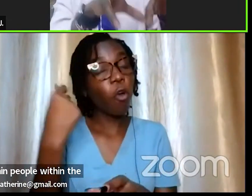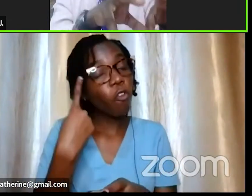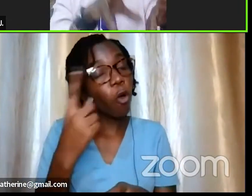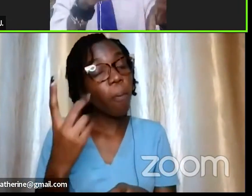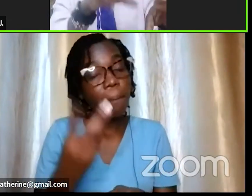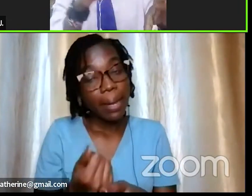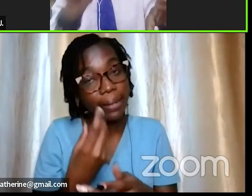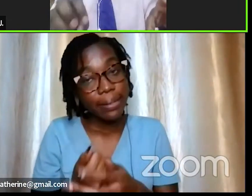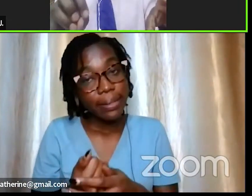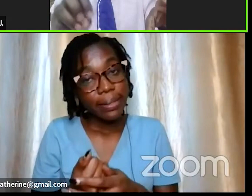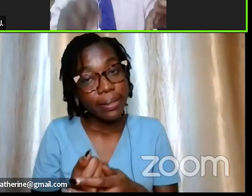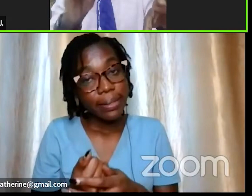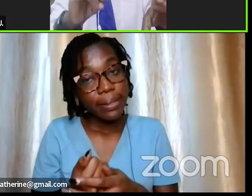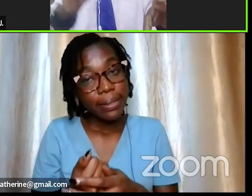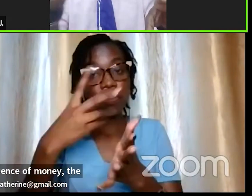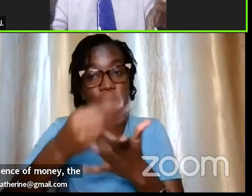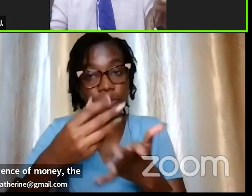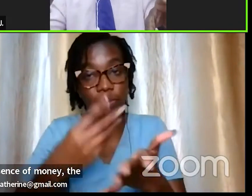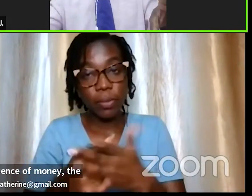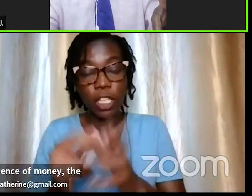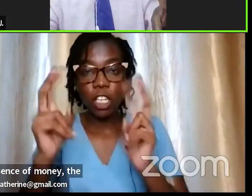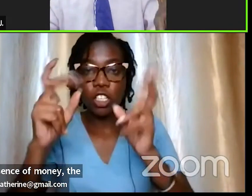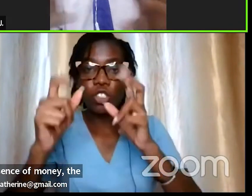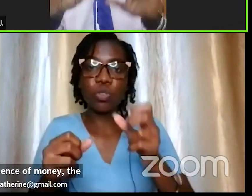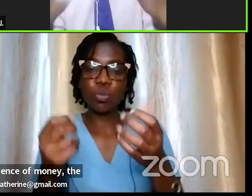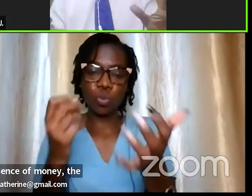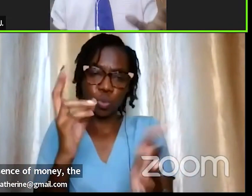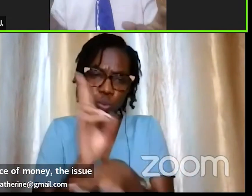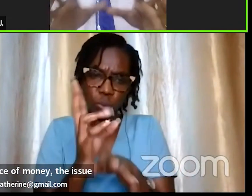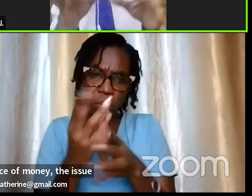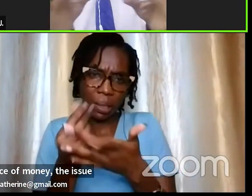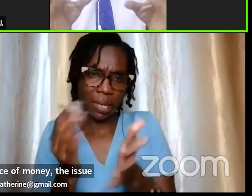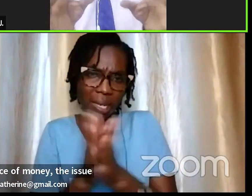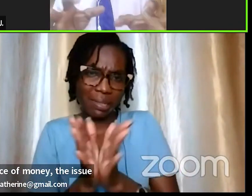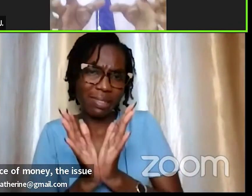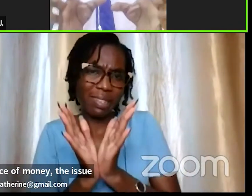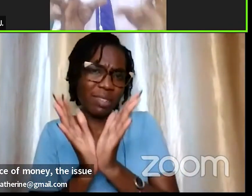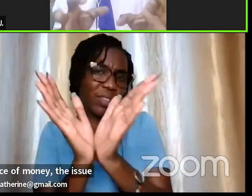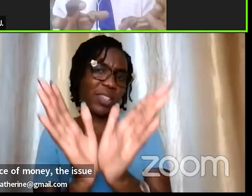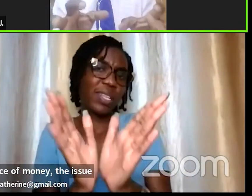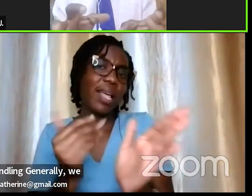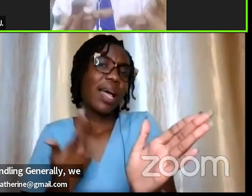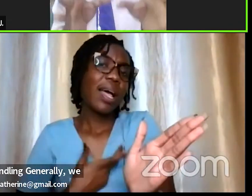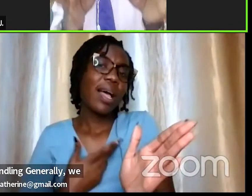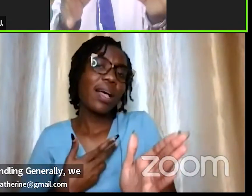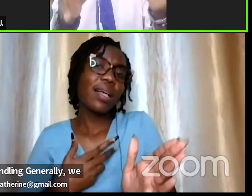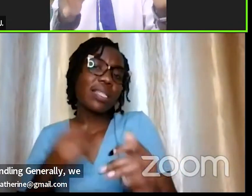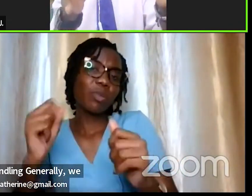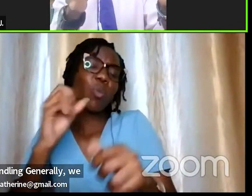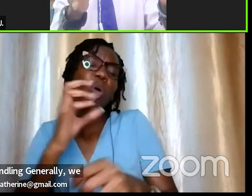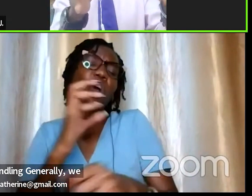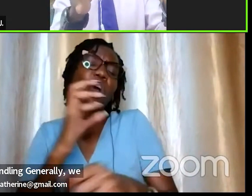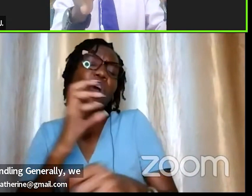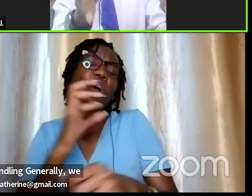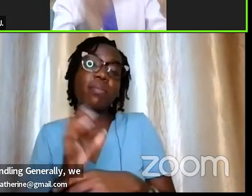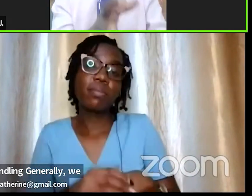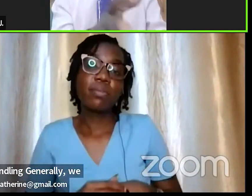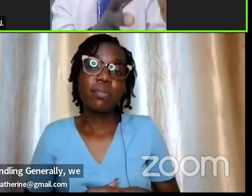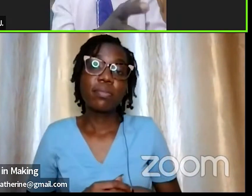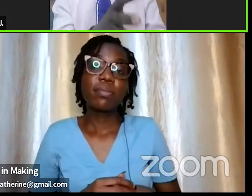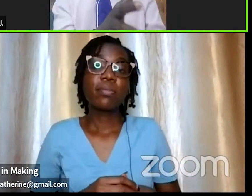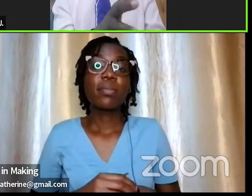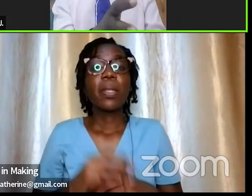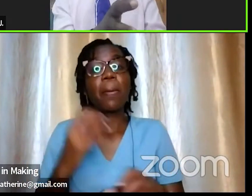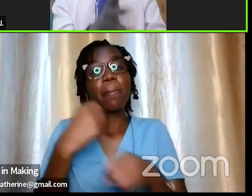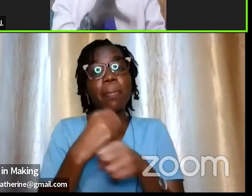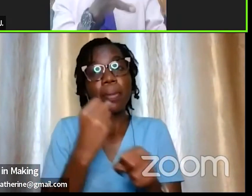the issue of handling money, the issue of handling generally. We should be well equipped in making